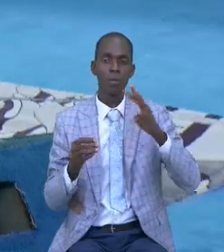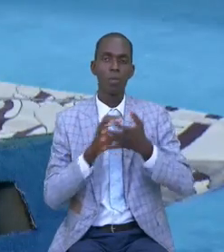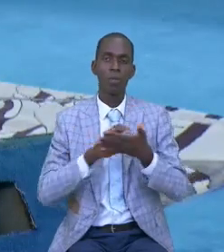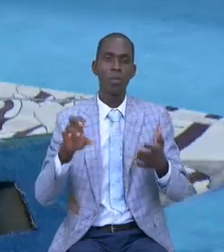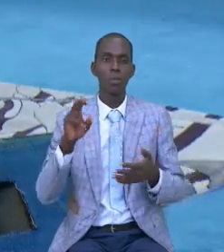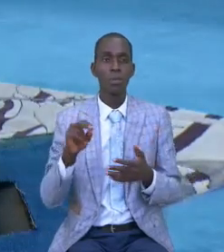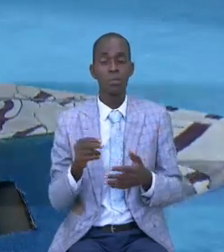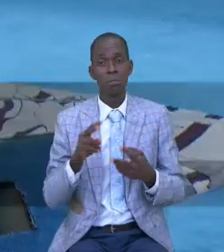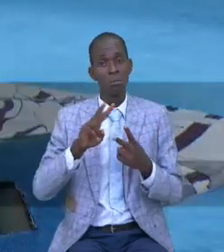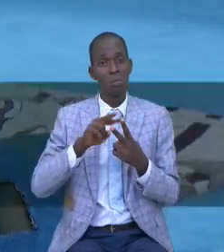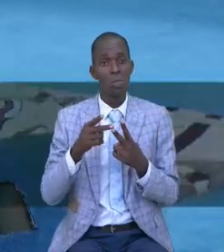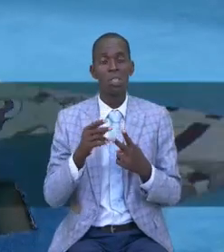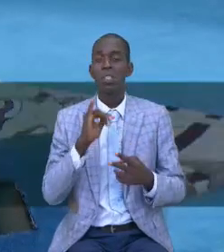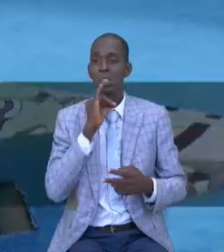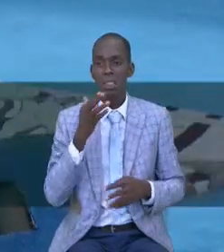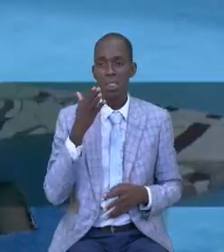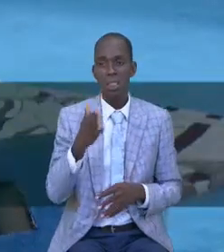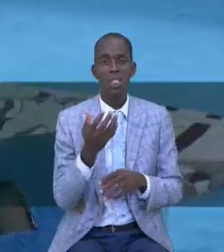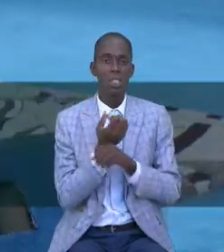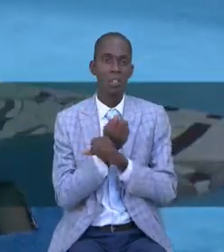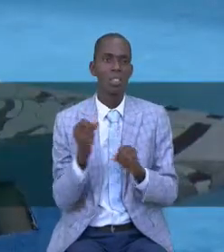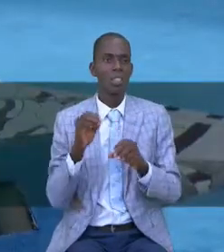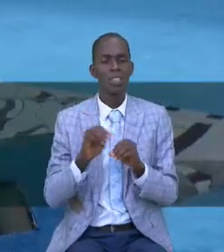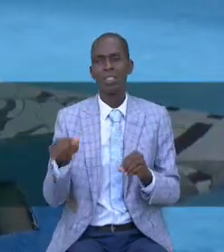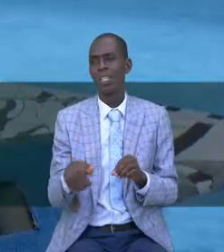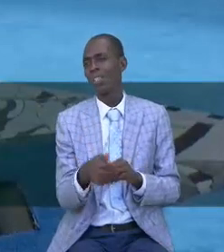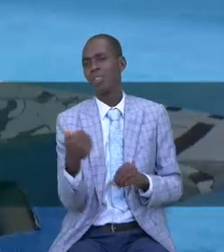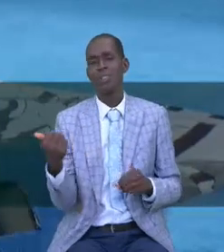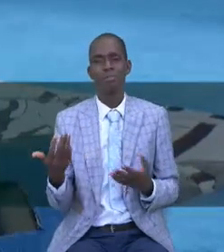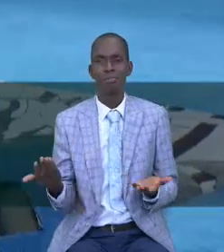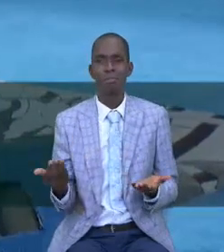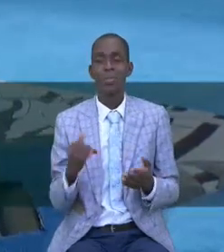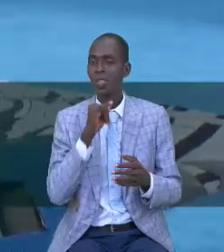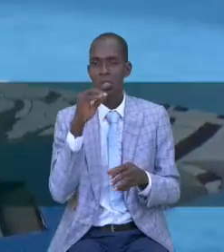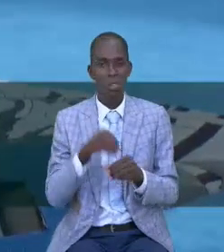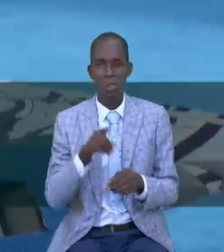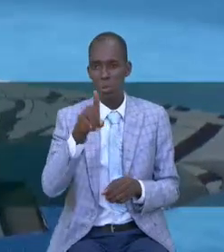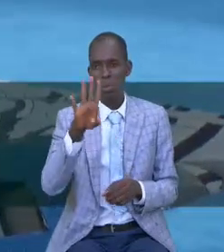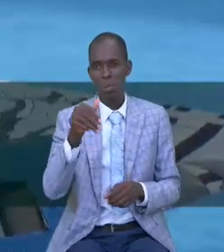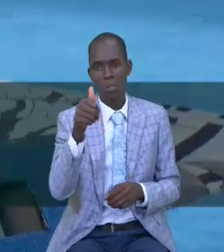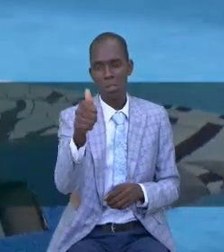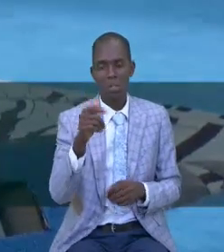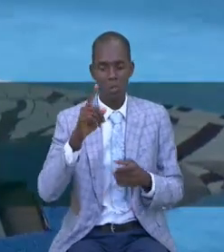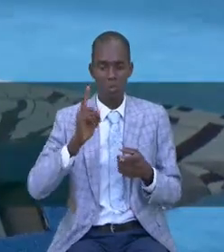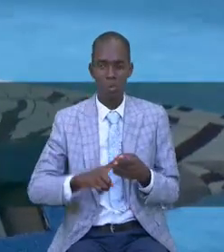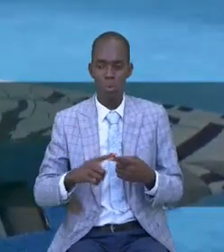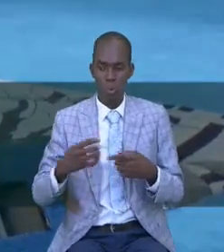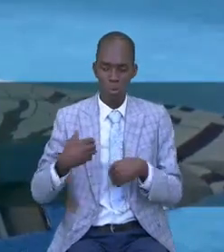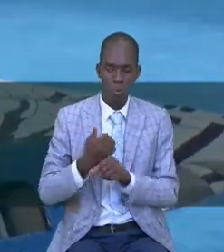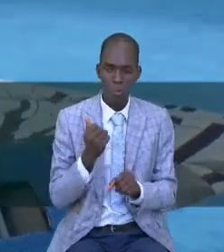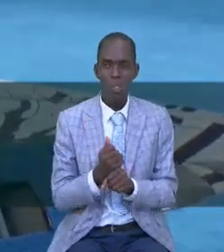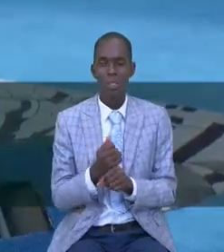is there salvation in any other. It's not in you by yourself to generate it